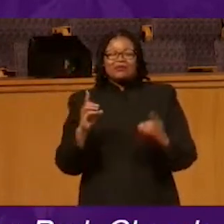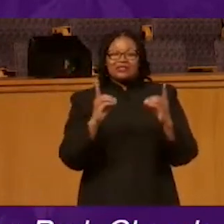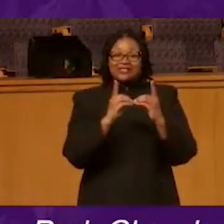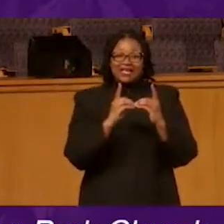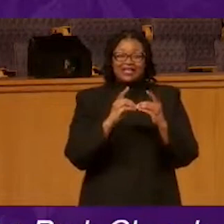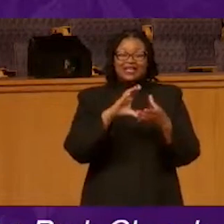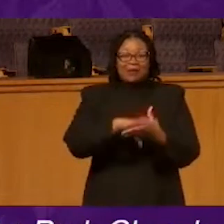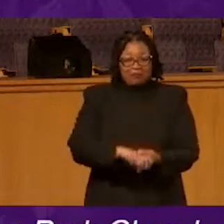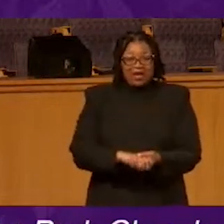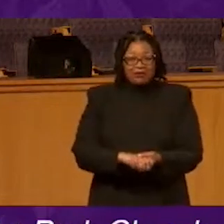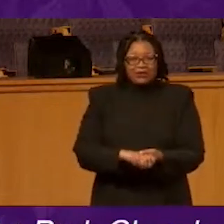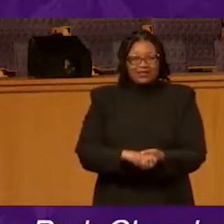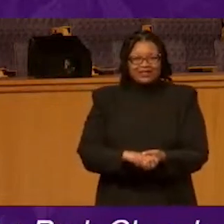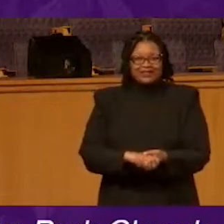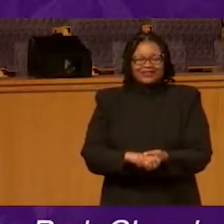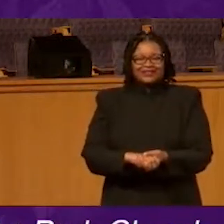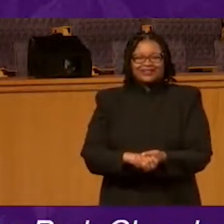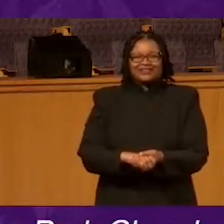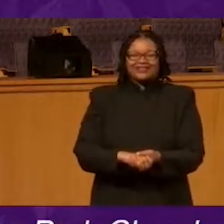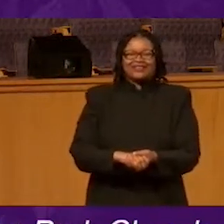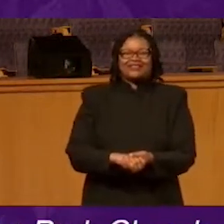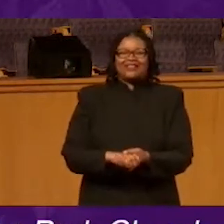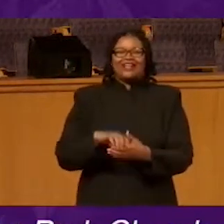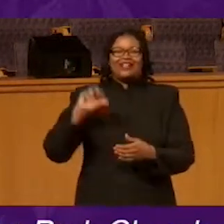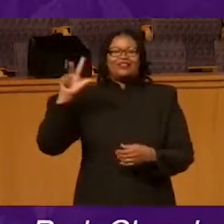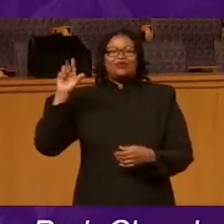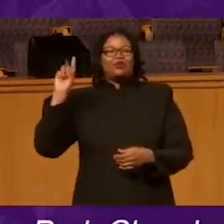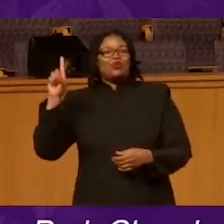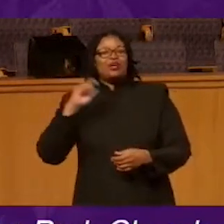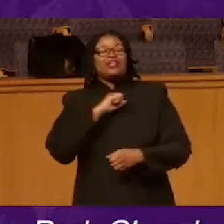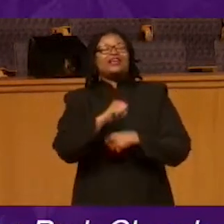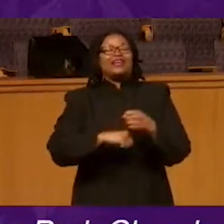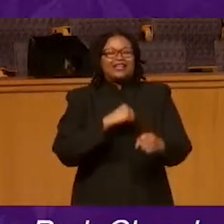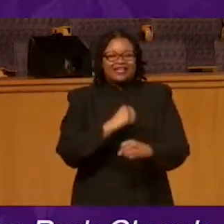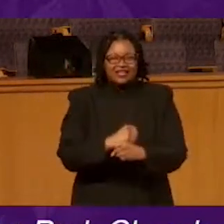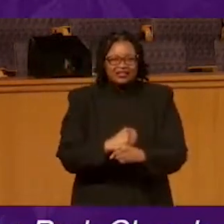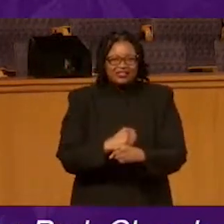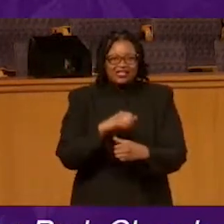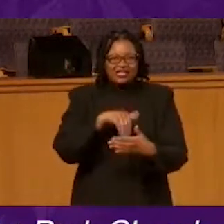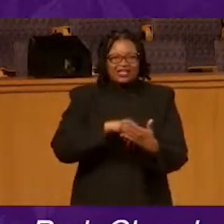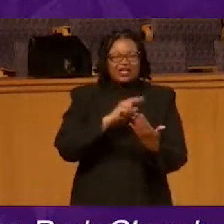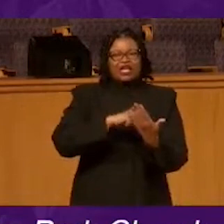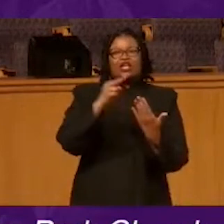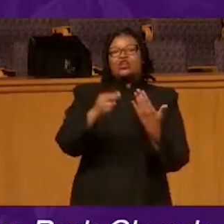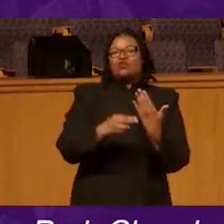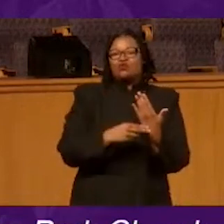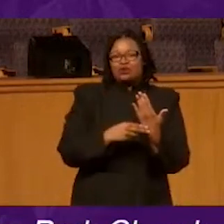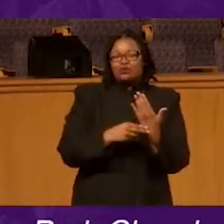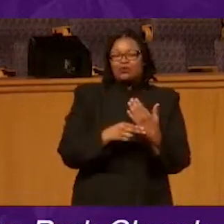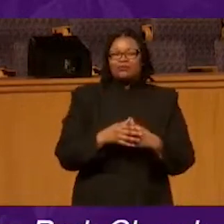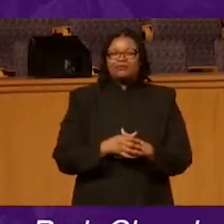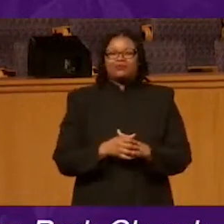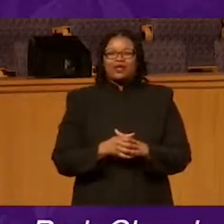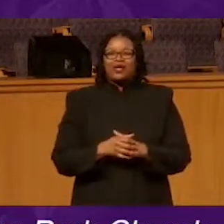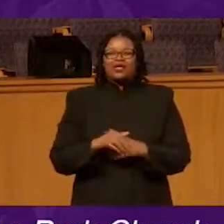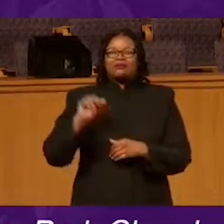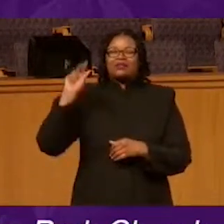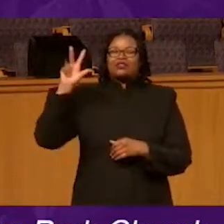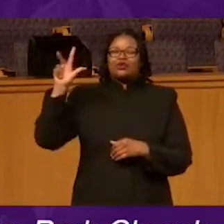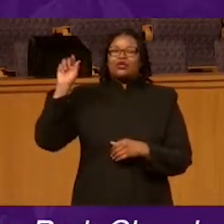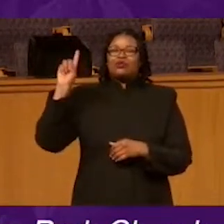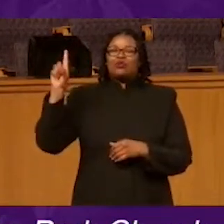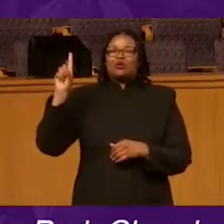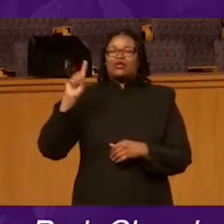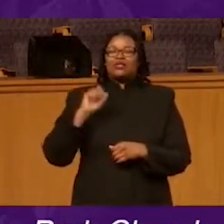and married. It will be 31 years. In November, it will be actually 30